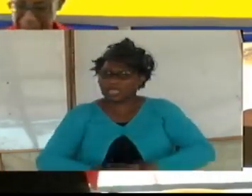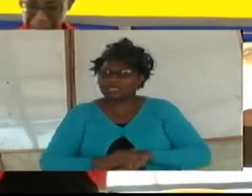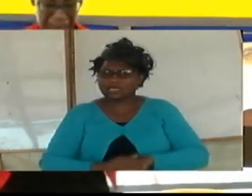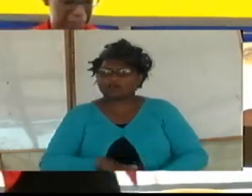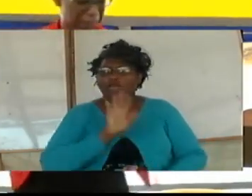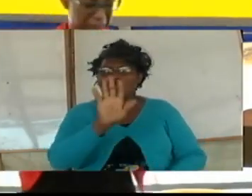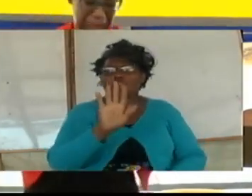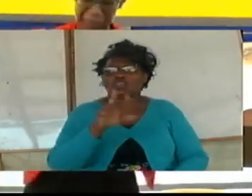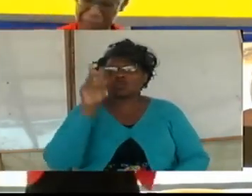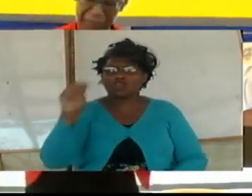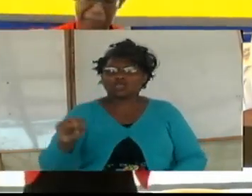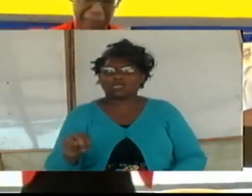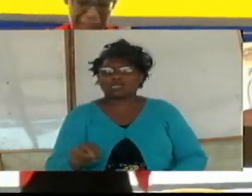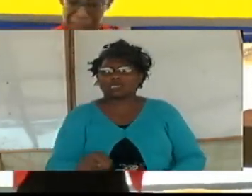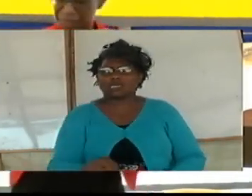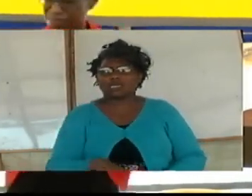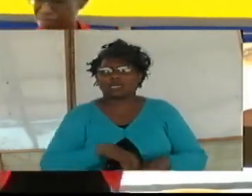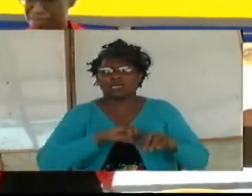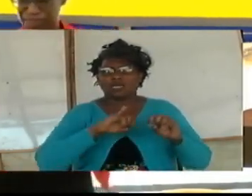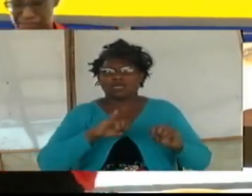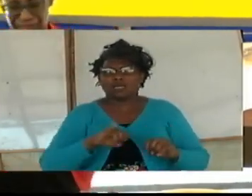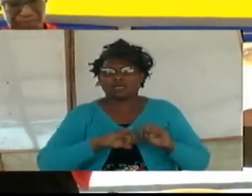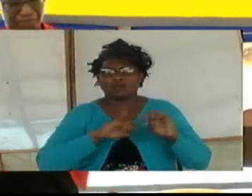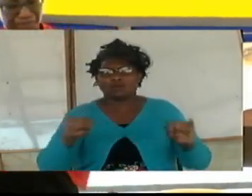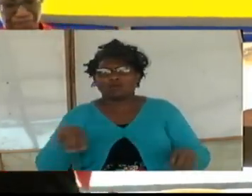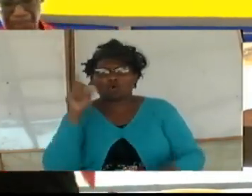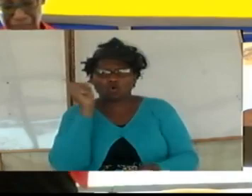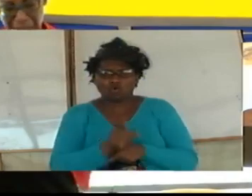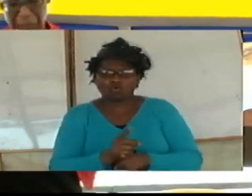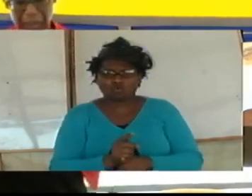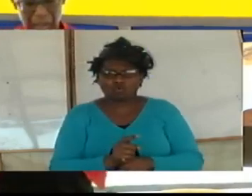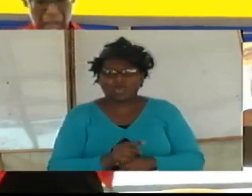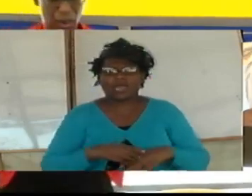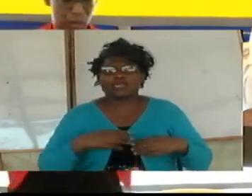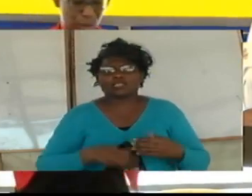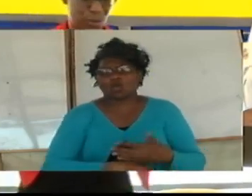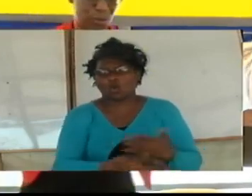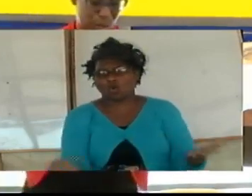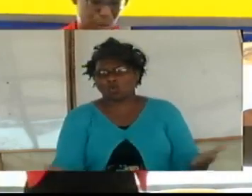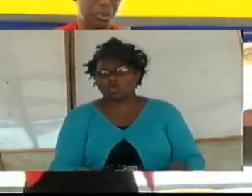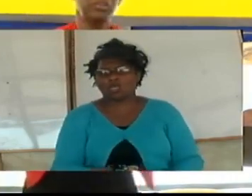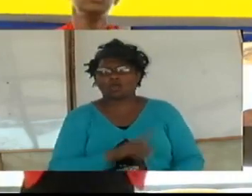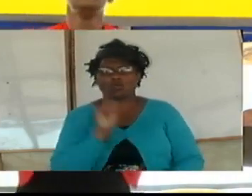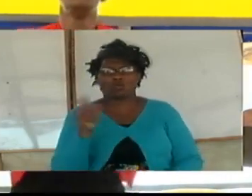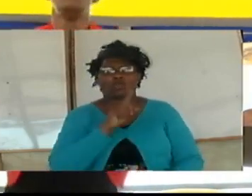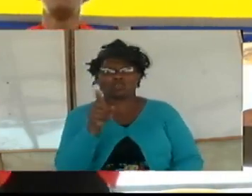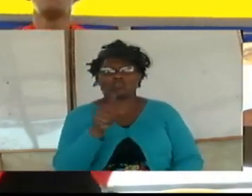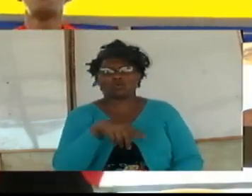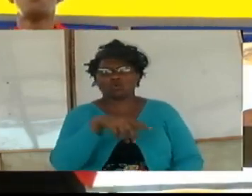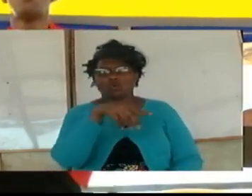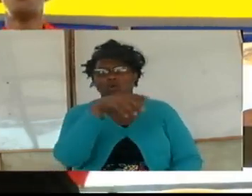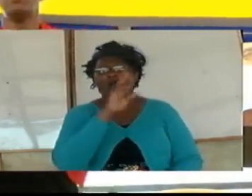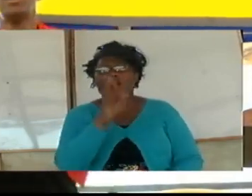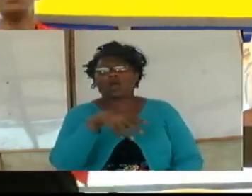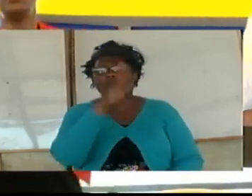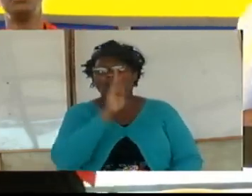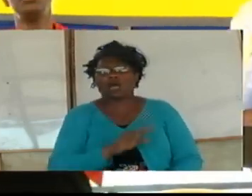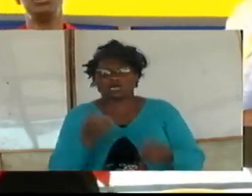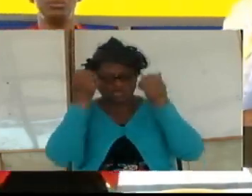hallelujah, right where you are, that God is able, for he has overcome and you will